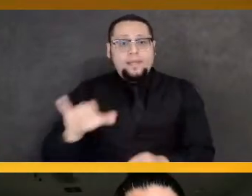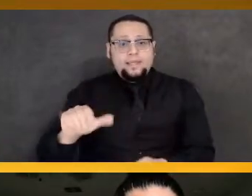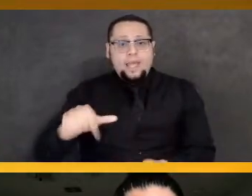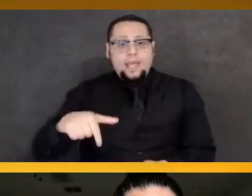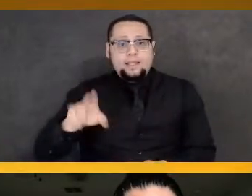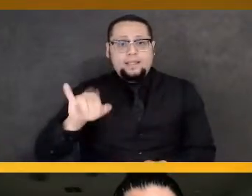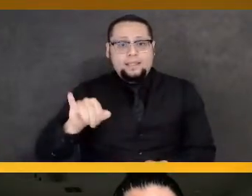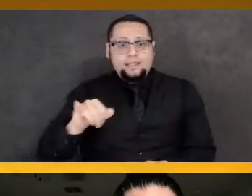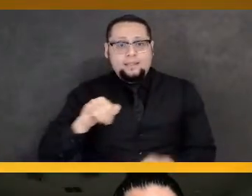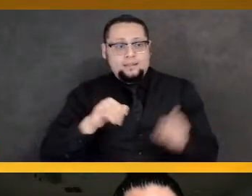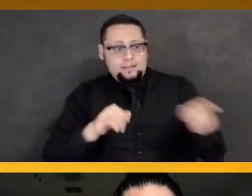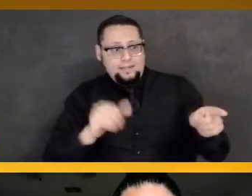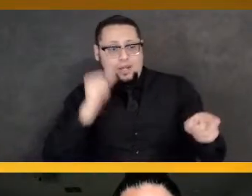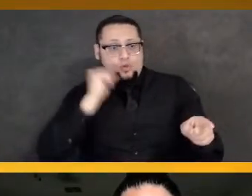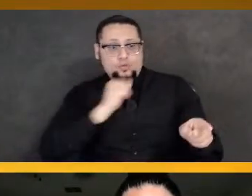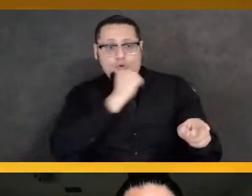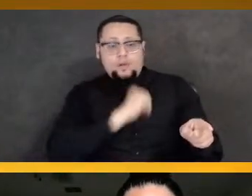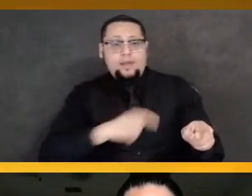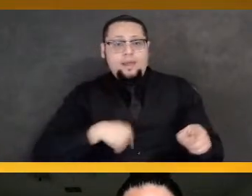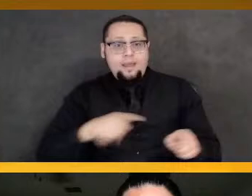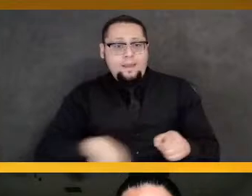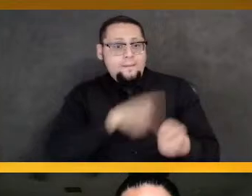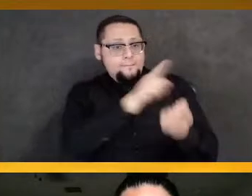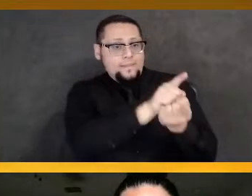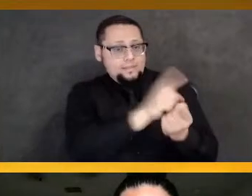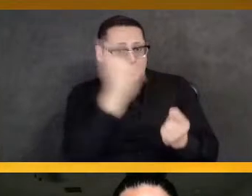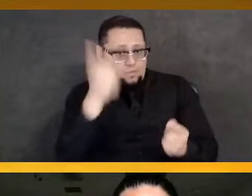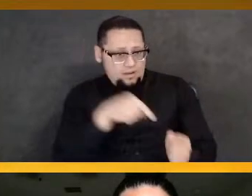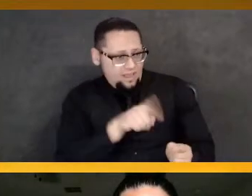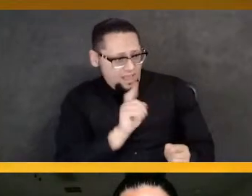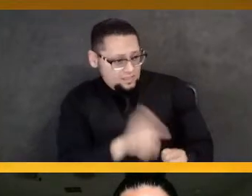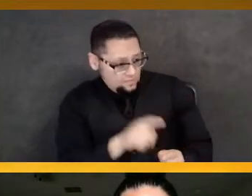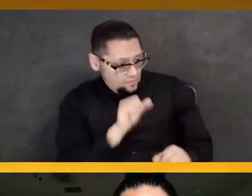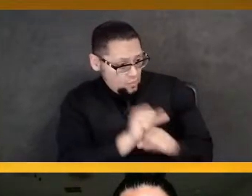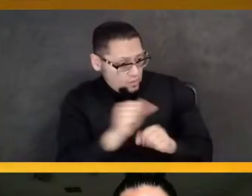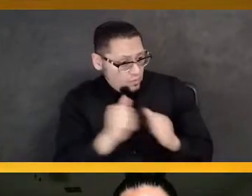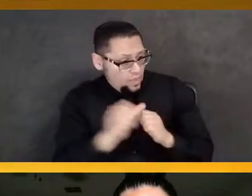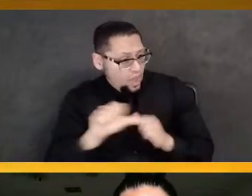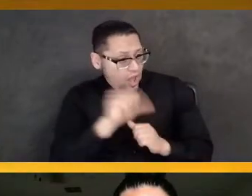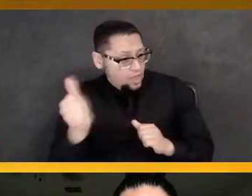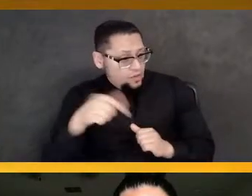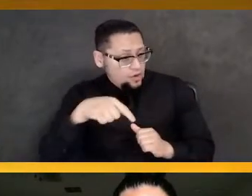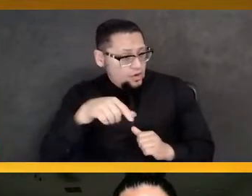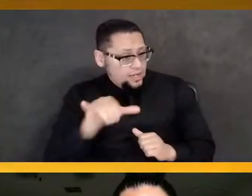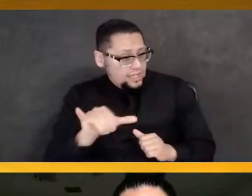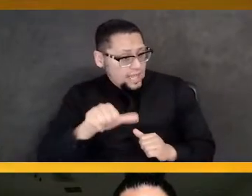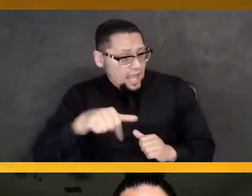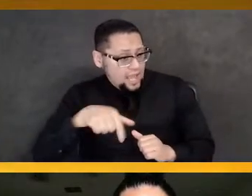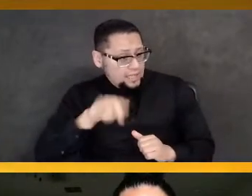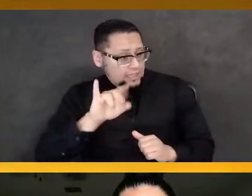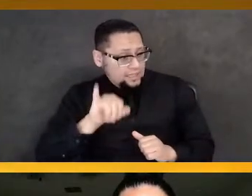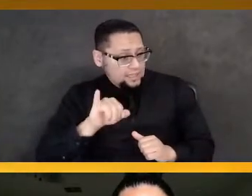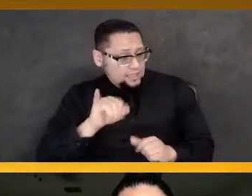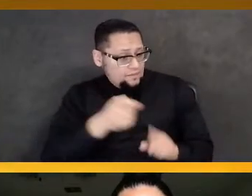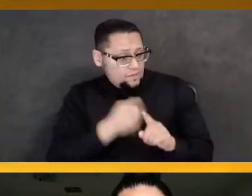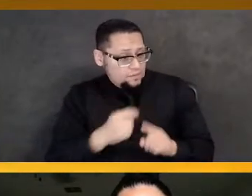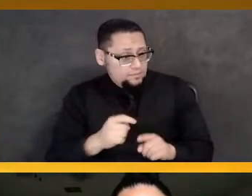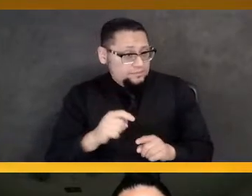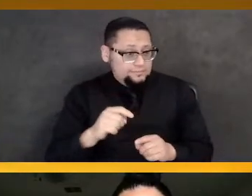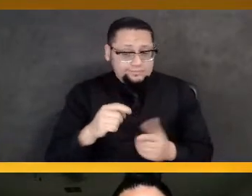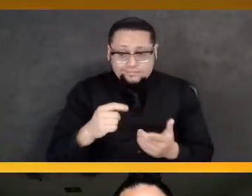in Arizona, I asked have they ever worked with other Yaquis like from Texas or Sonora or those in